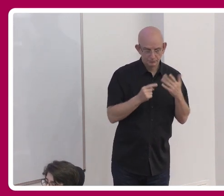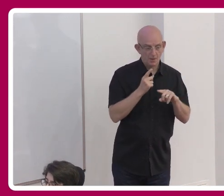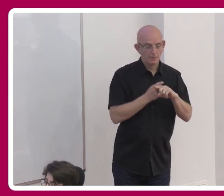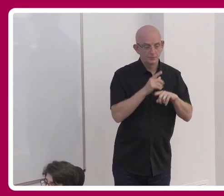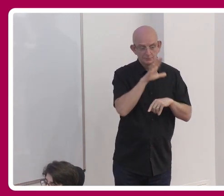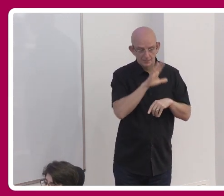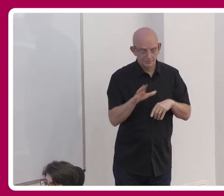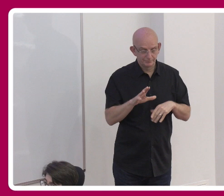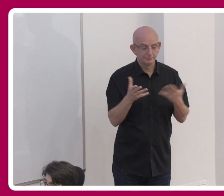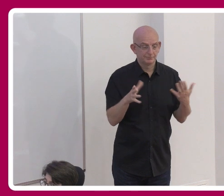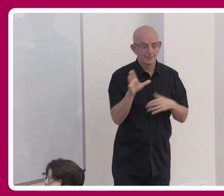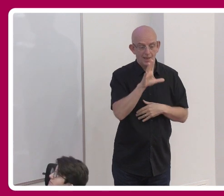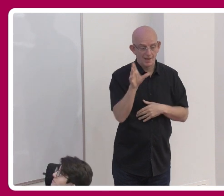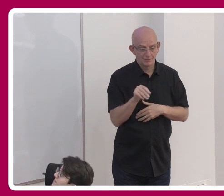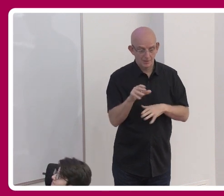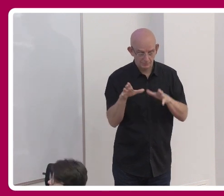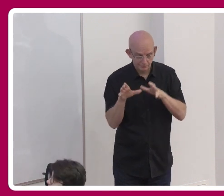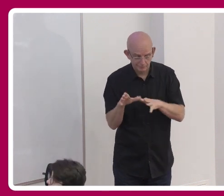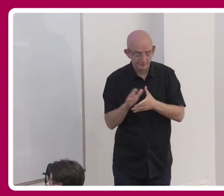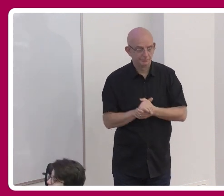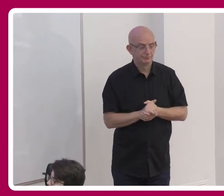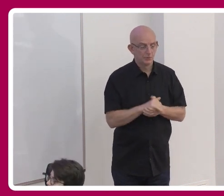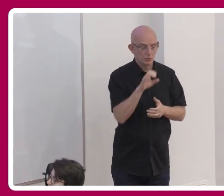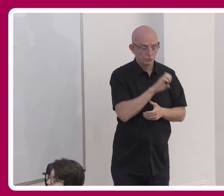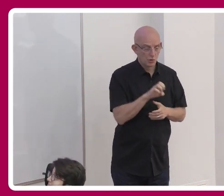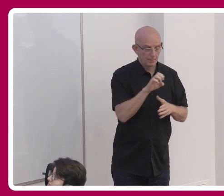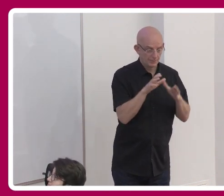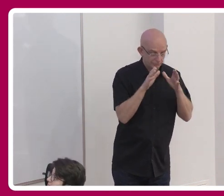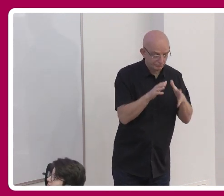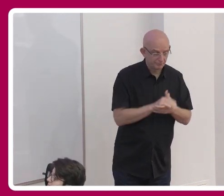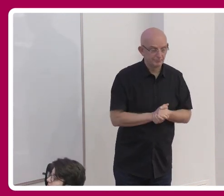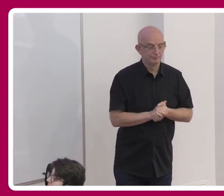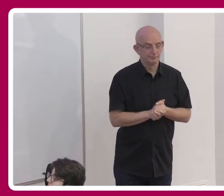Having said that, I'll go into